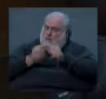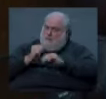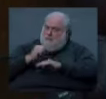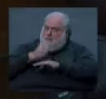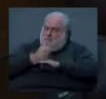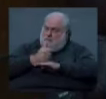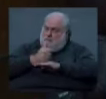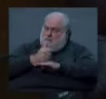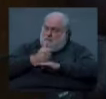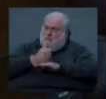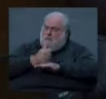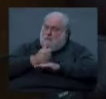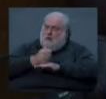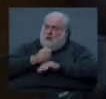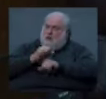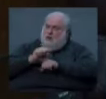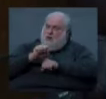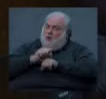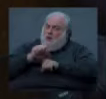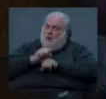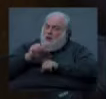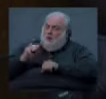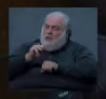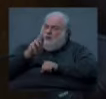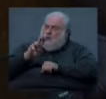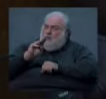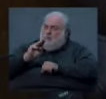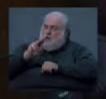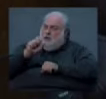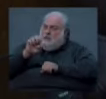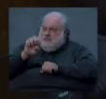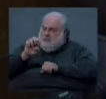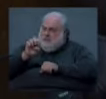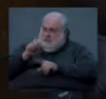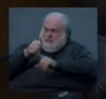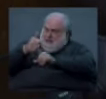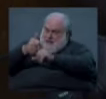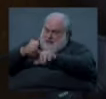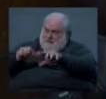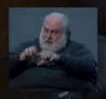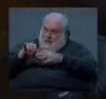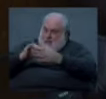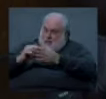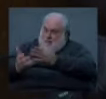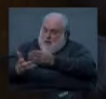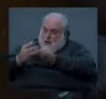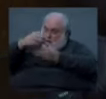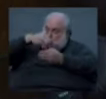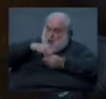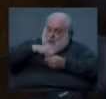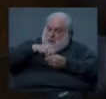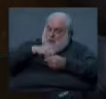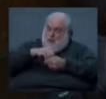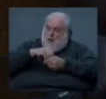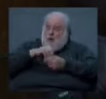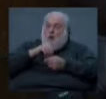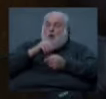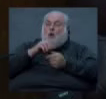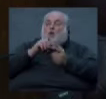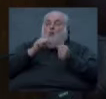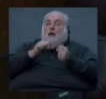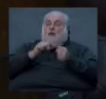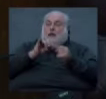With the work that Mr. Muse's group has done, that is going to be included in whatever Kraft &